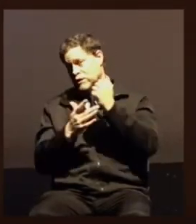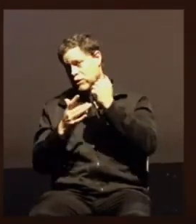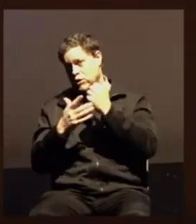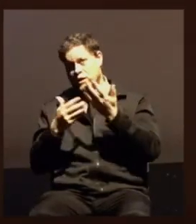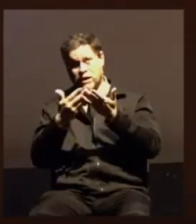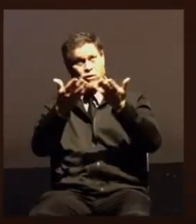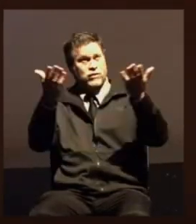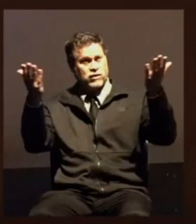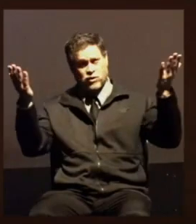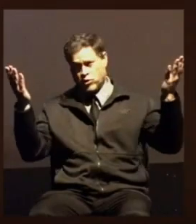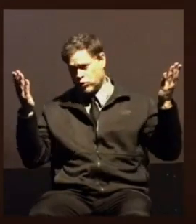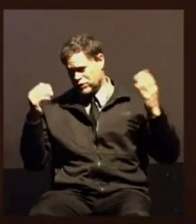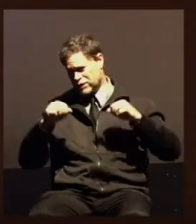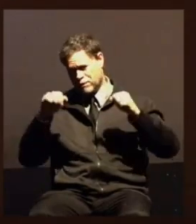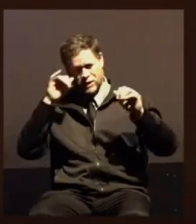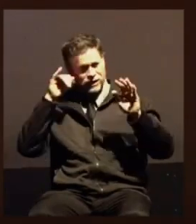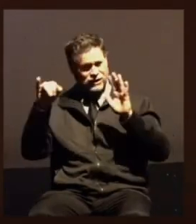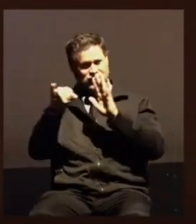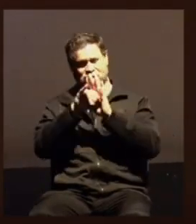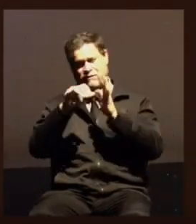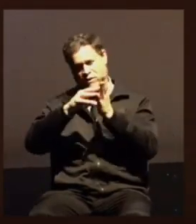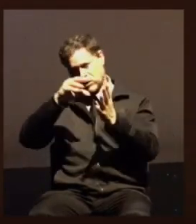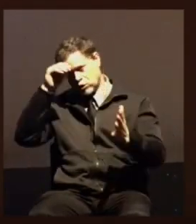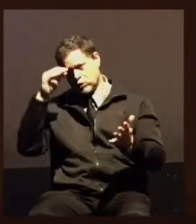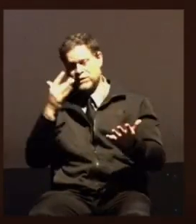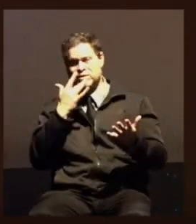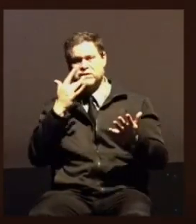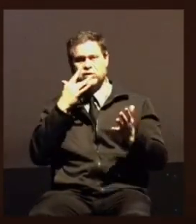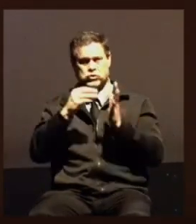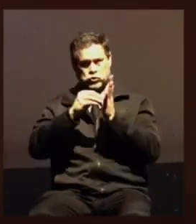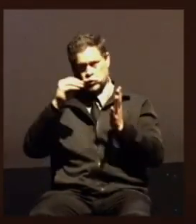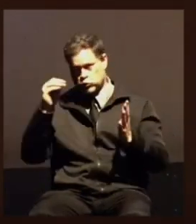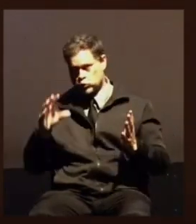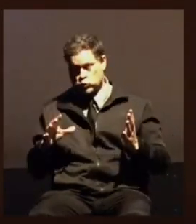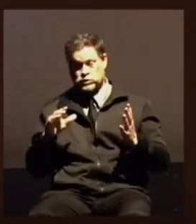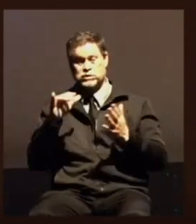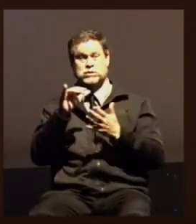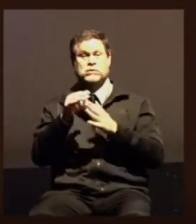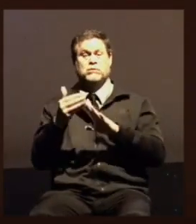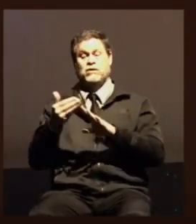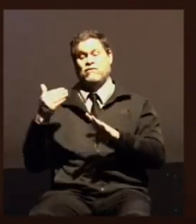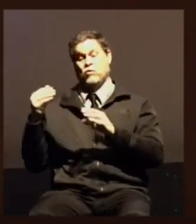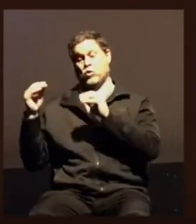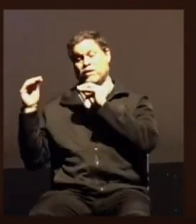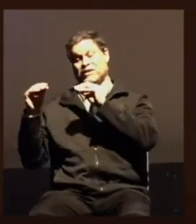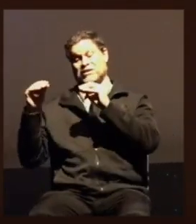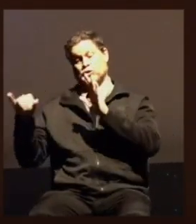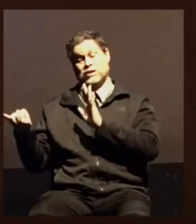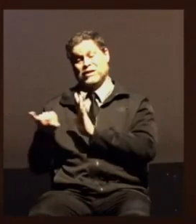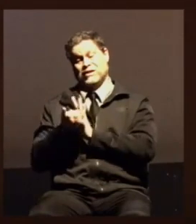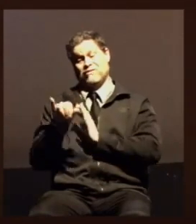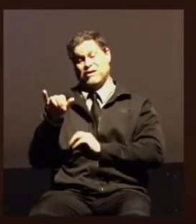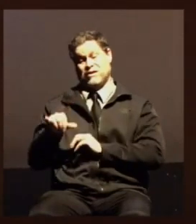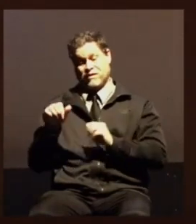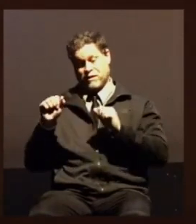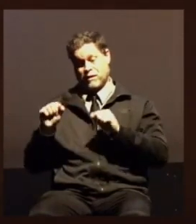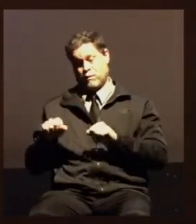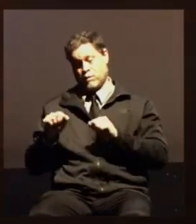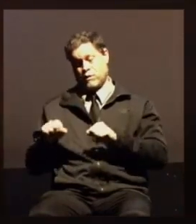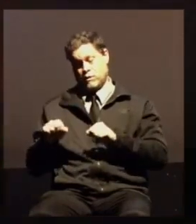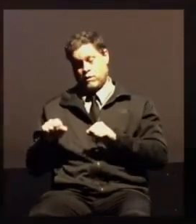out there, that is able to identify learning styles of students so that before the teacher even identifies that, they're able